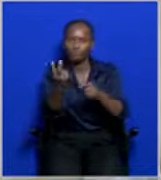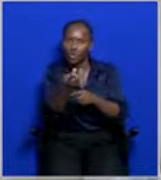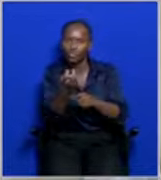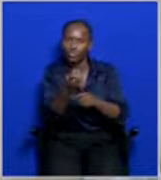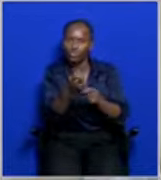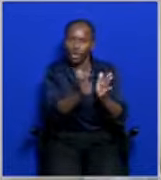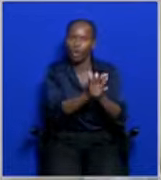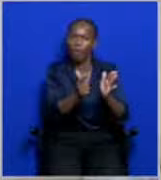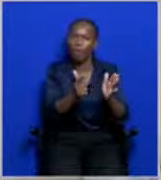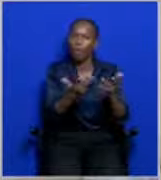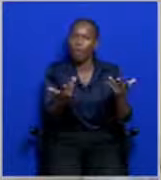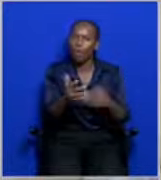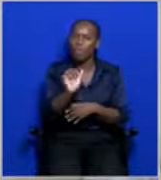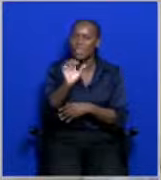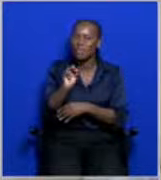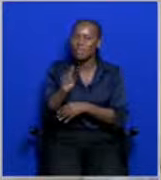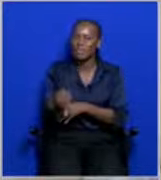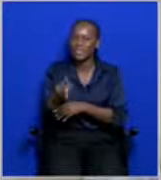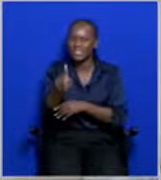related legislation?